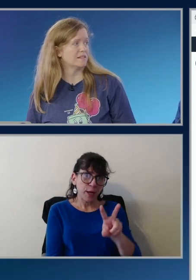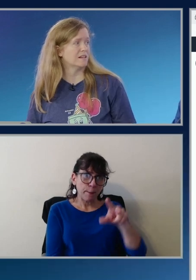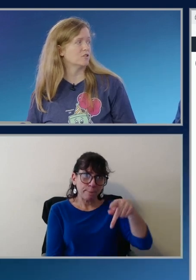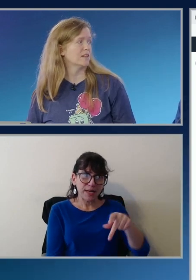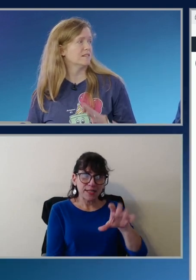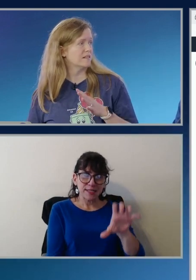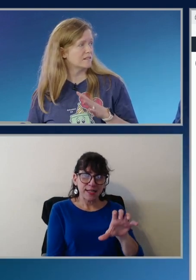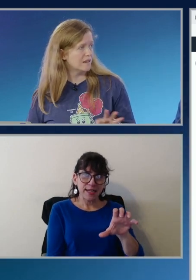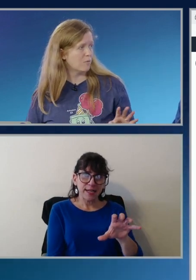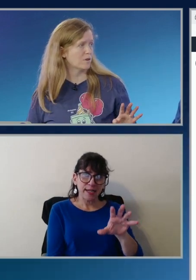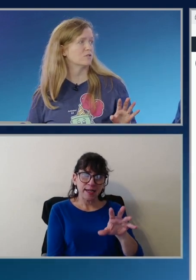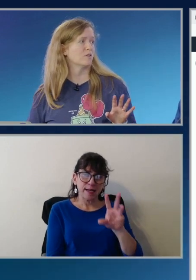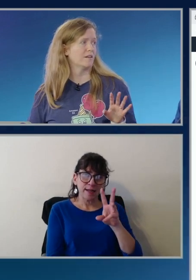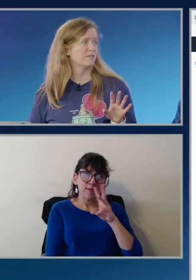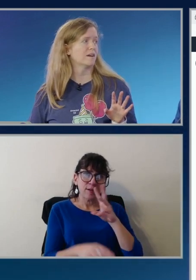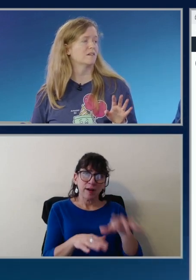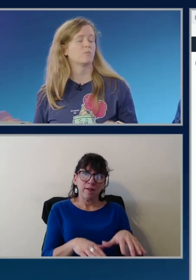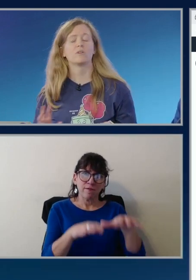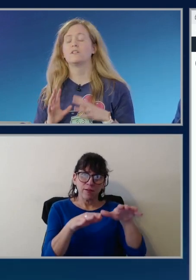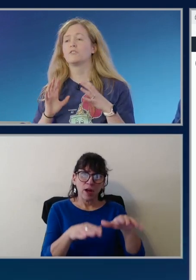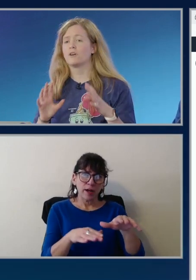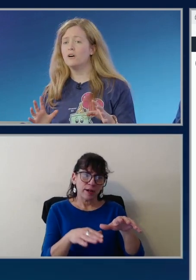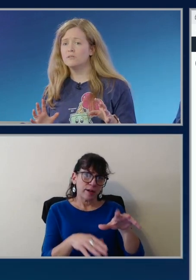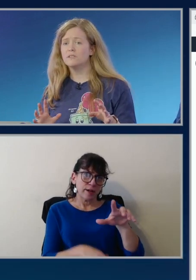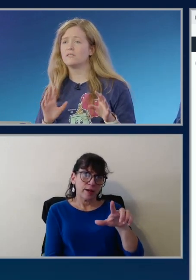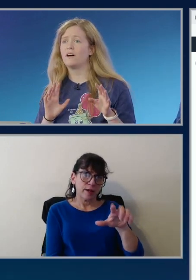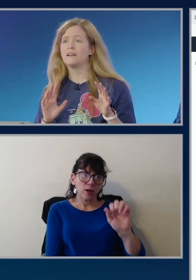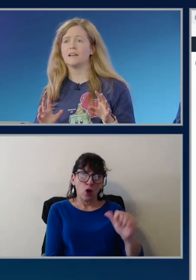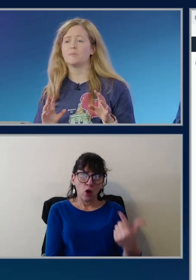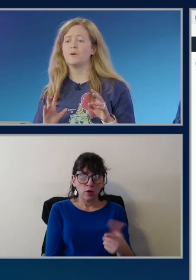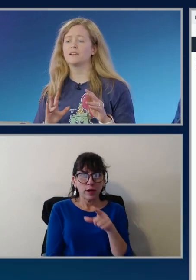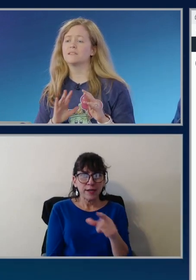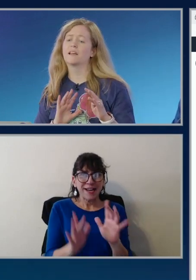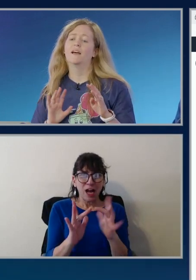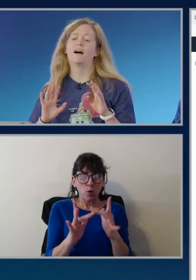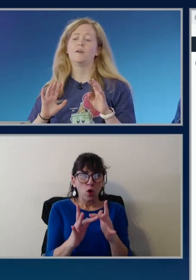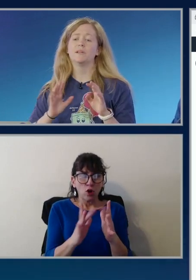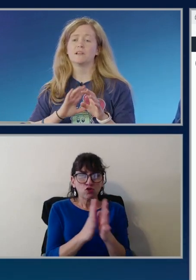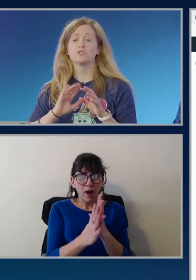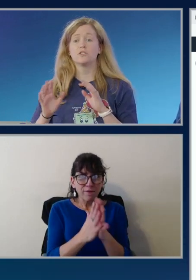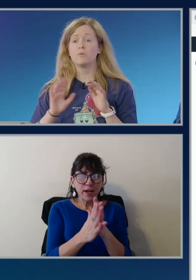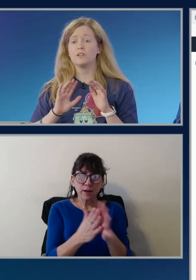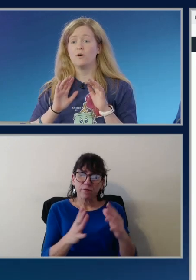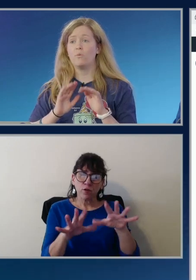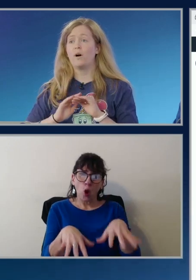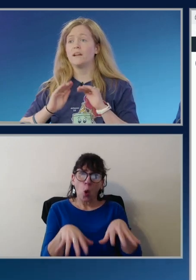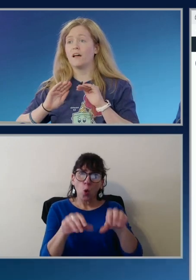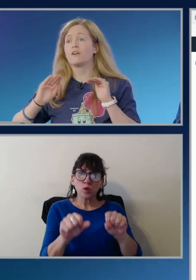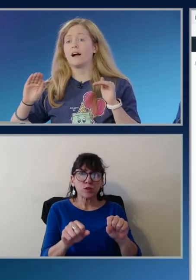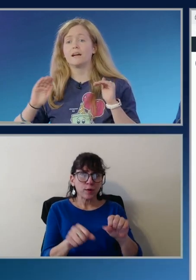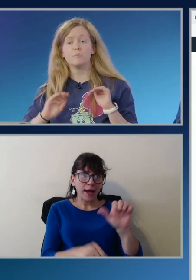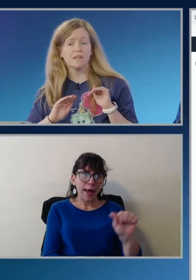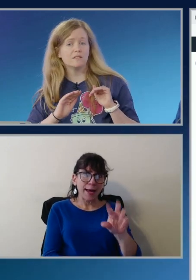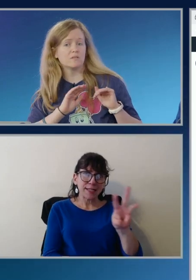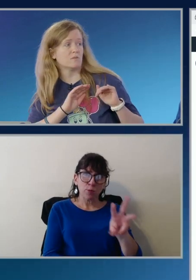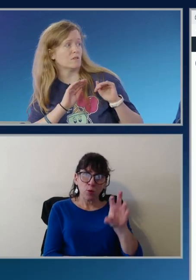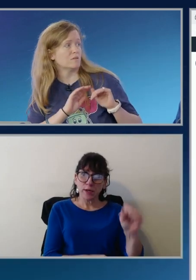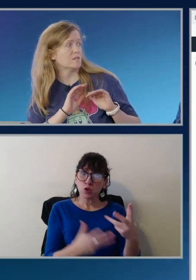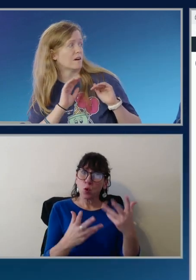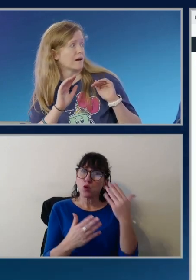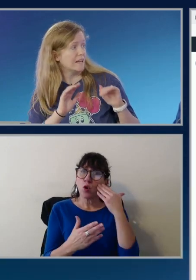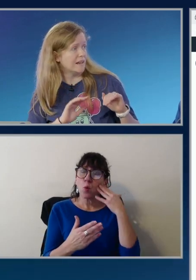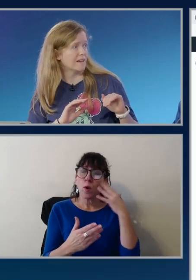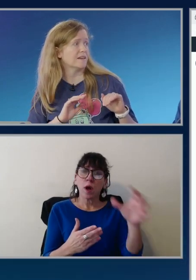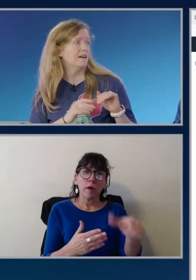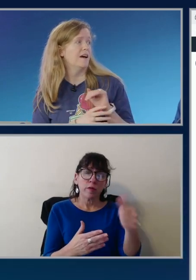Okay. And essentially this is network traffic where all of your hosts on AWS, essentially you want to know what other IPs those